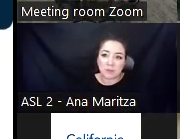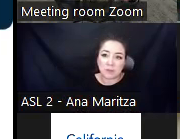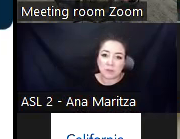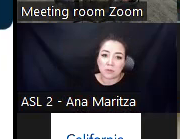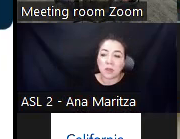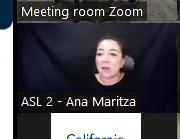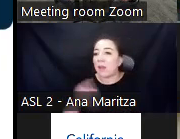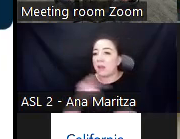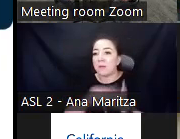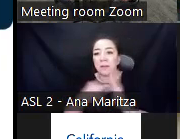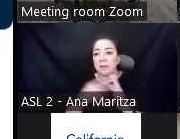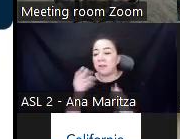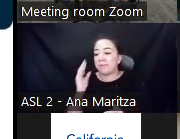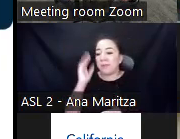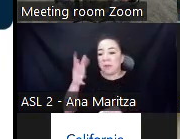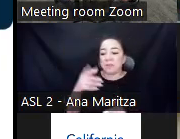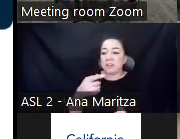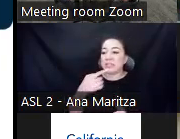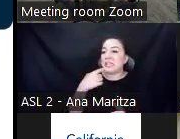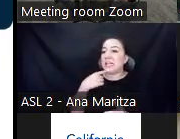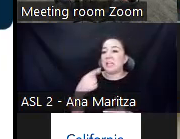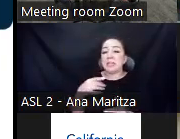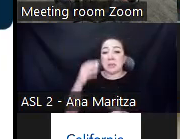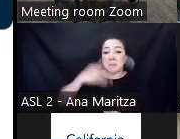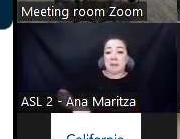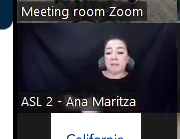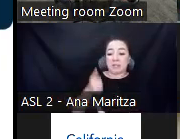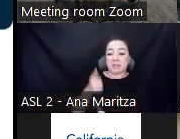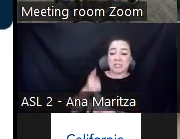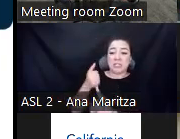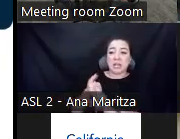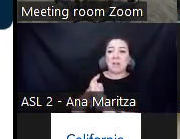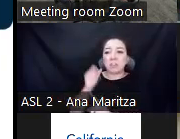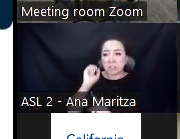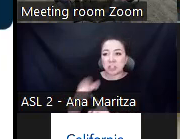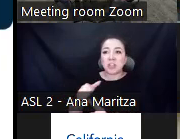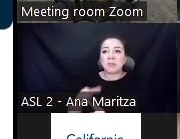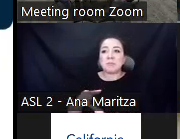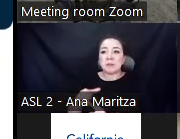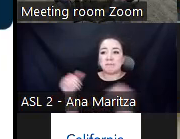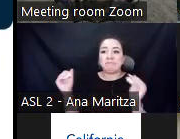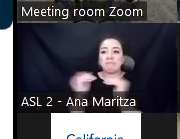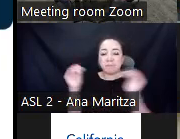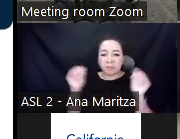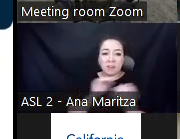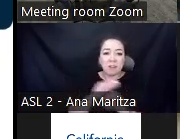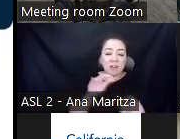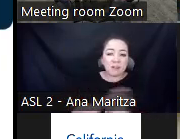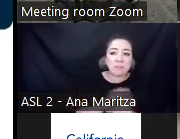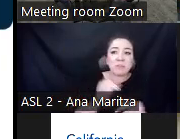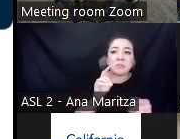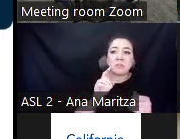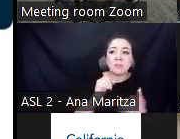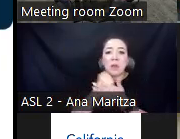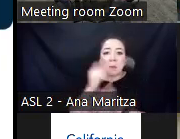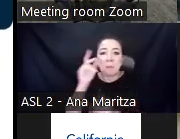I mean, I'll just say like the benefit itself should be adequate enough to help